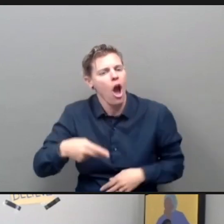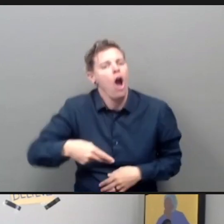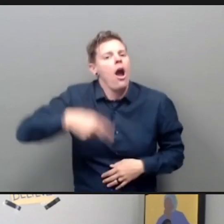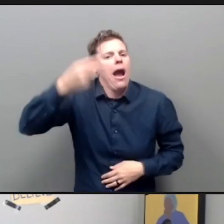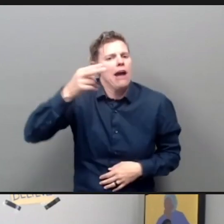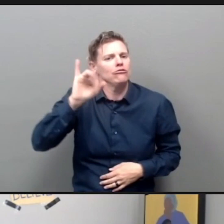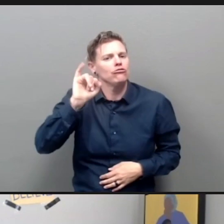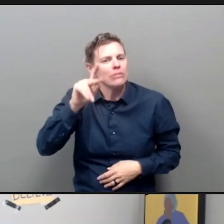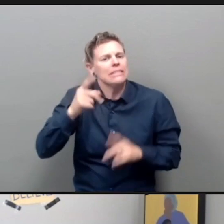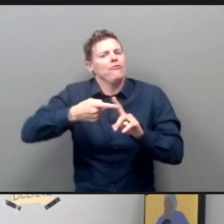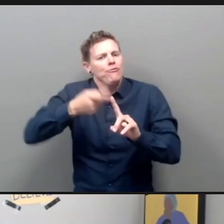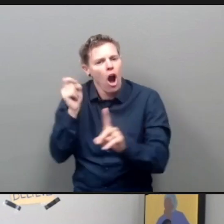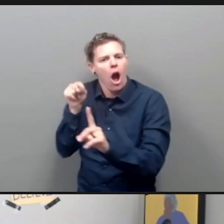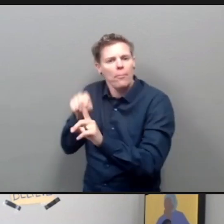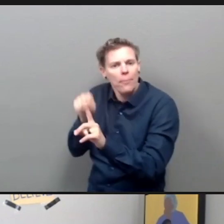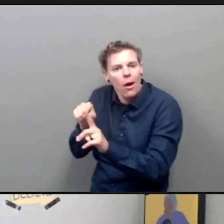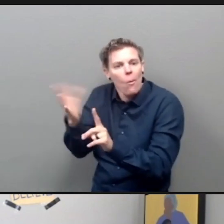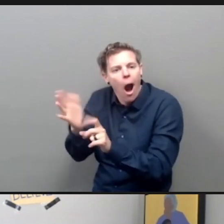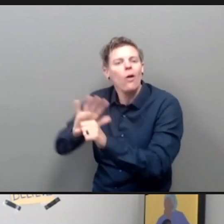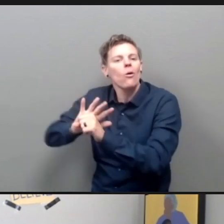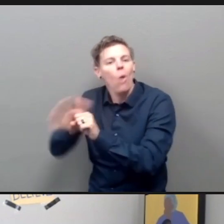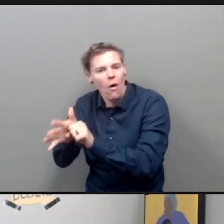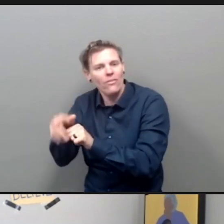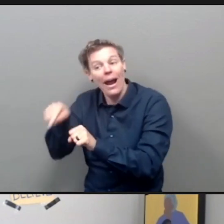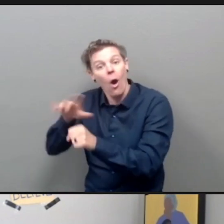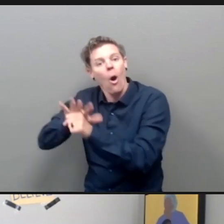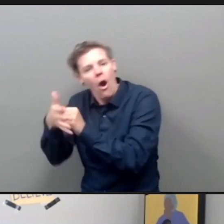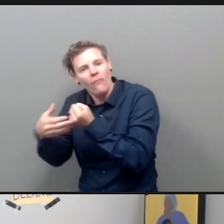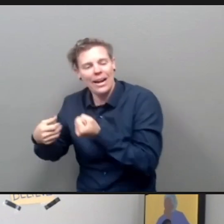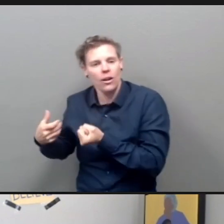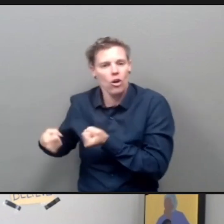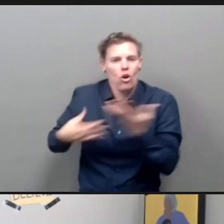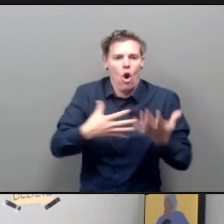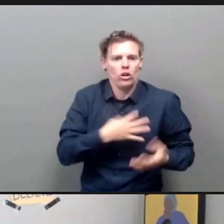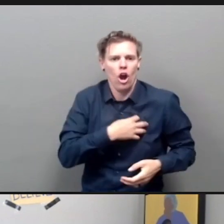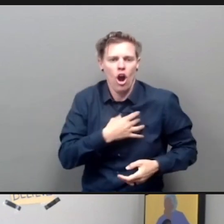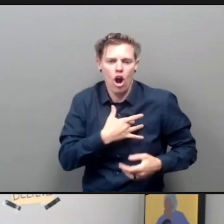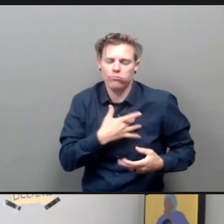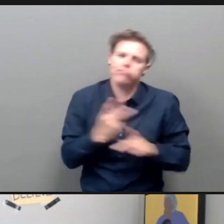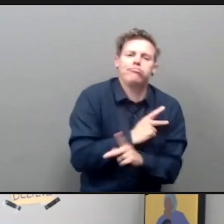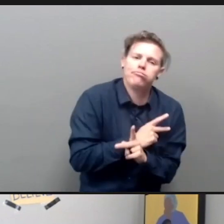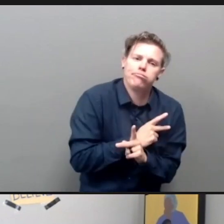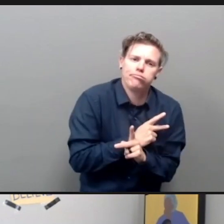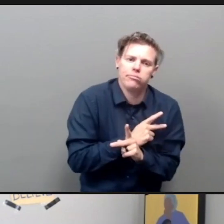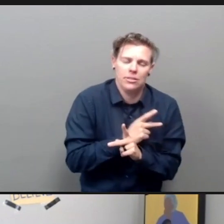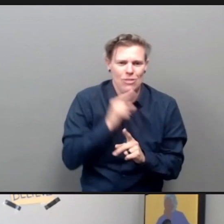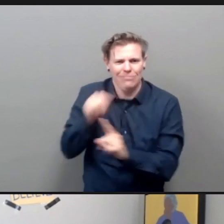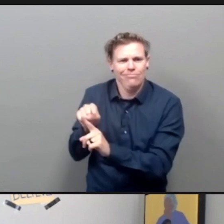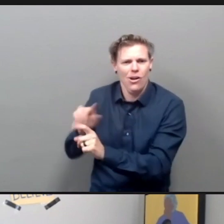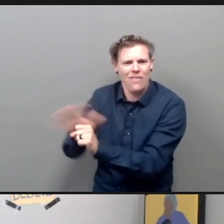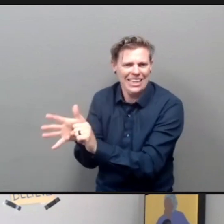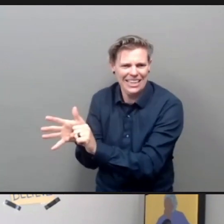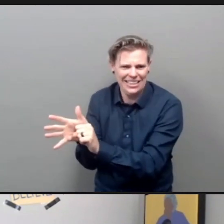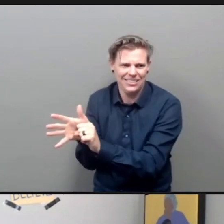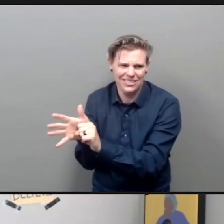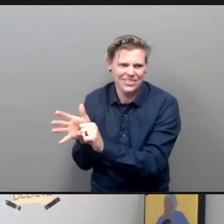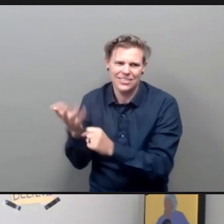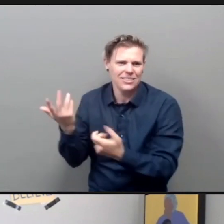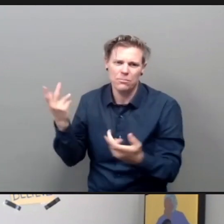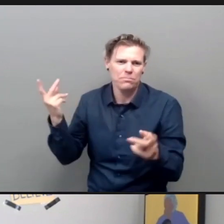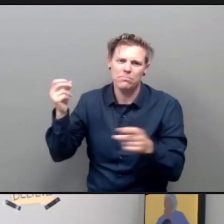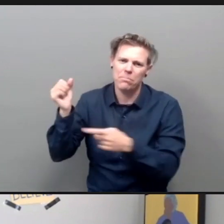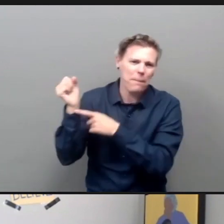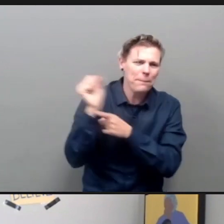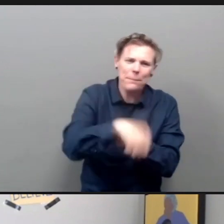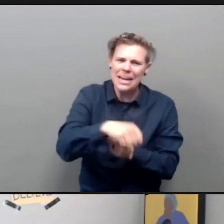Thank you. Great, thank you. Next, we'll turn to Jessica Pollard, followed by Jeffrey Plant, and then back to Susan Montoya